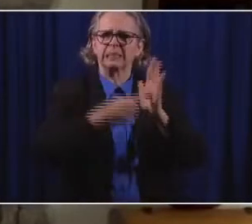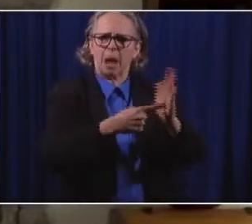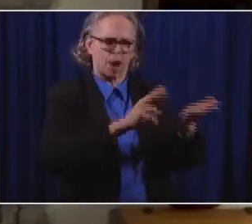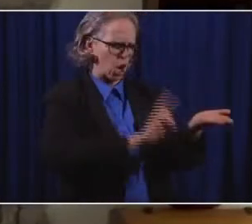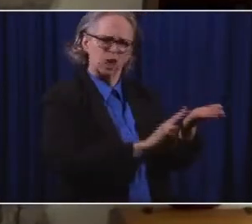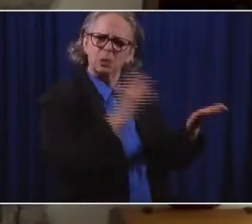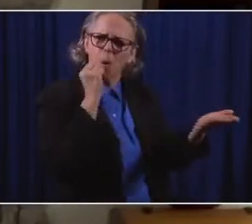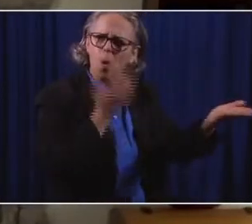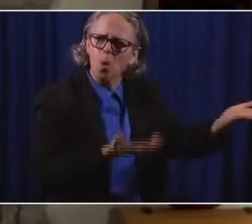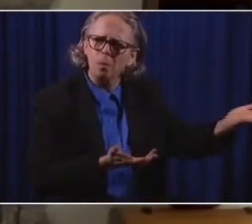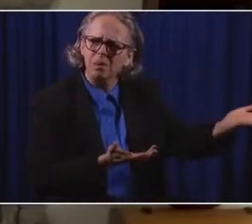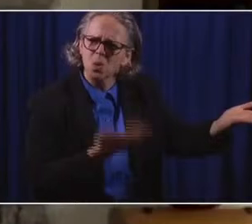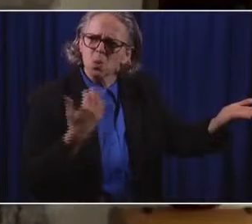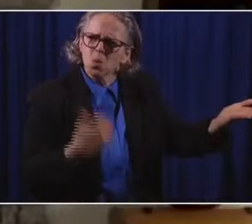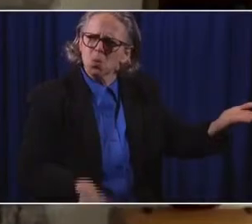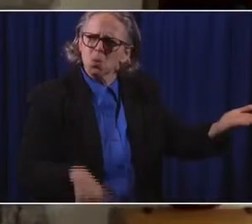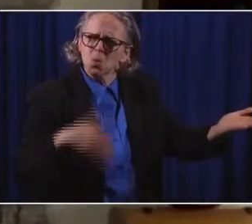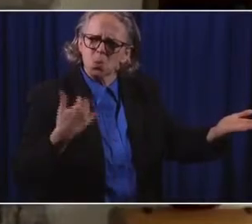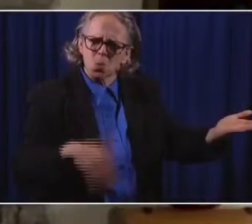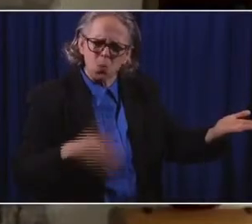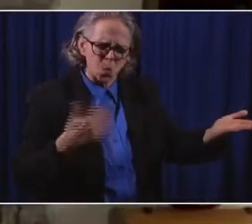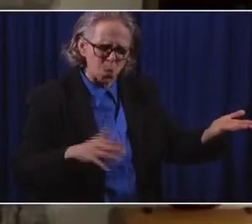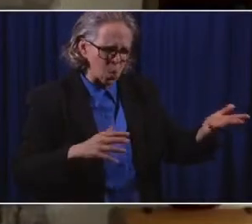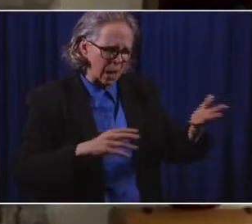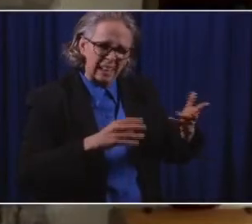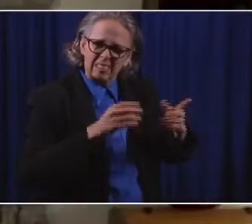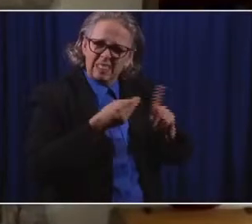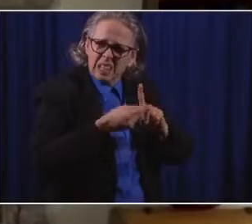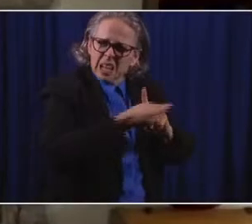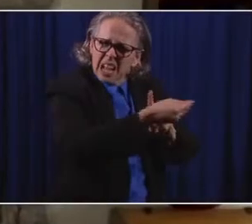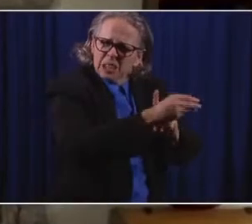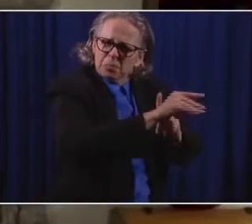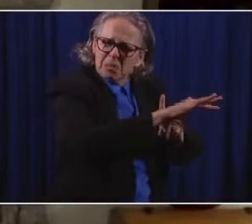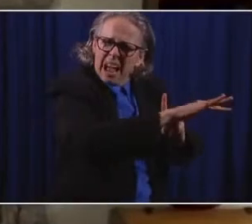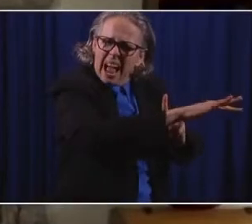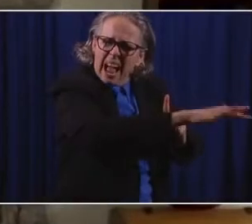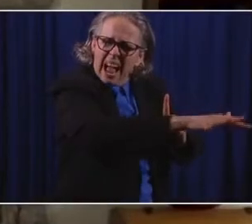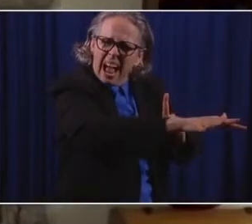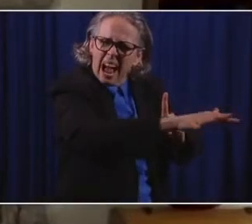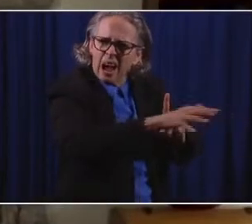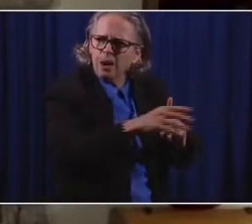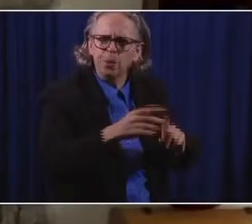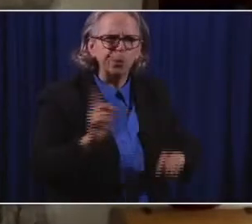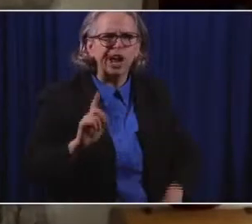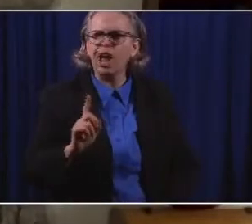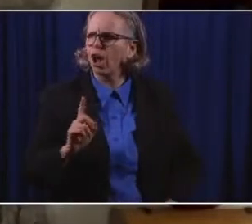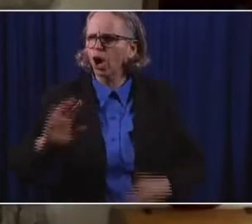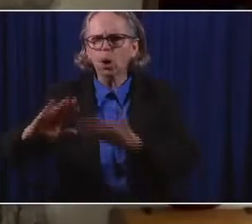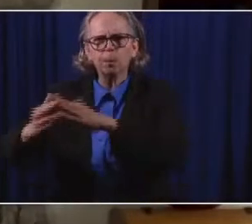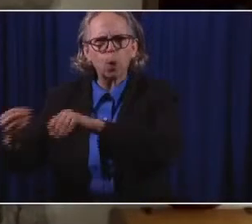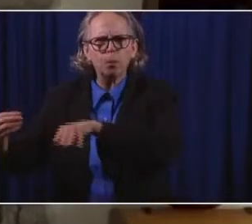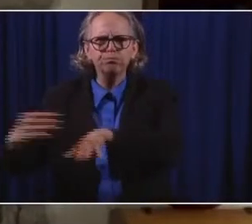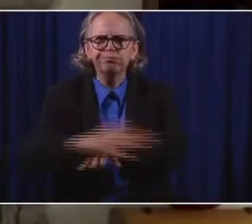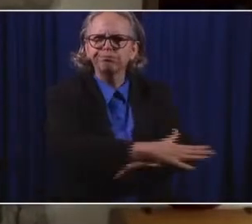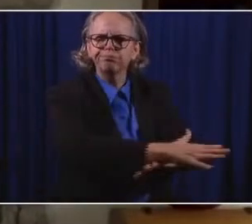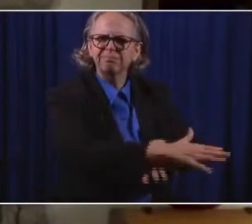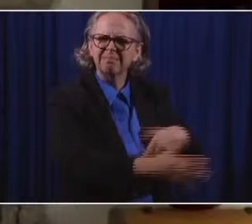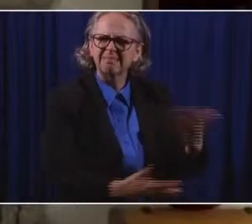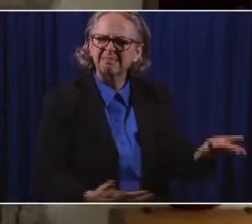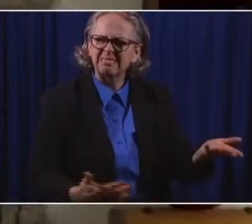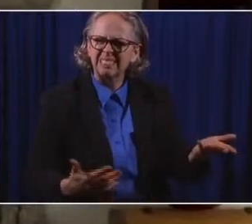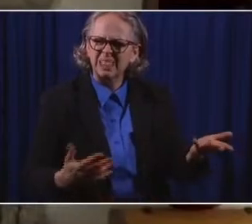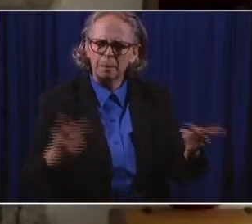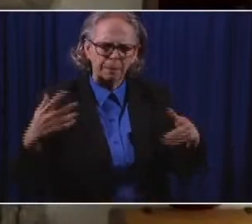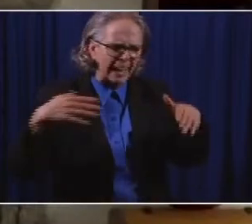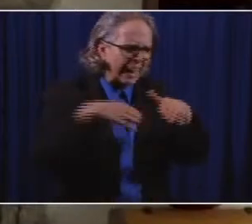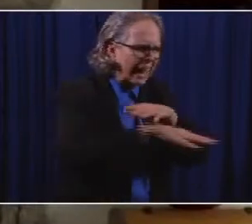The spread in nursing homes comes from people generally who are going in and out the door, and most of those people work there or they bring supplies there. So